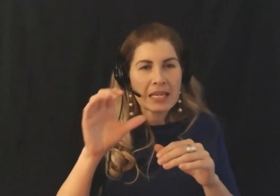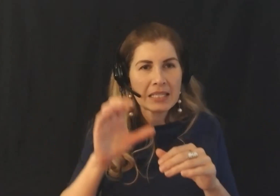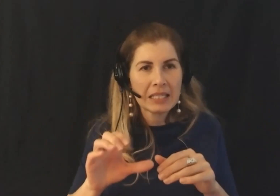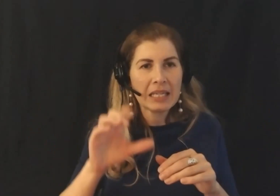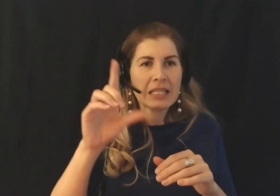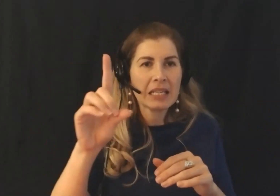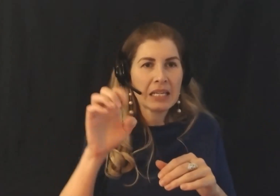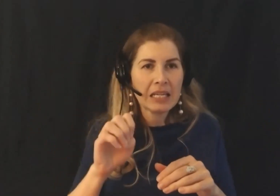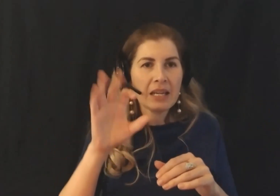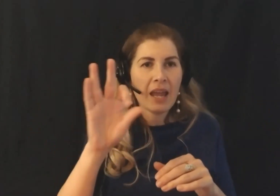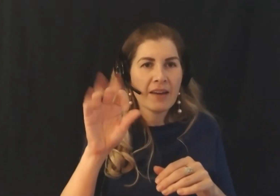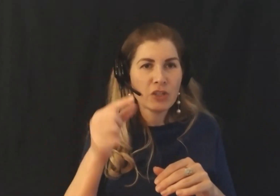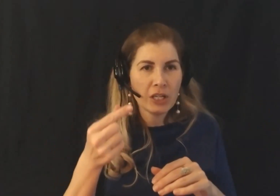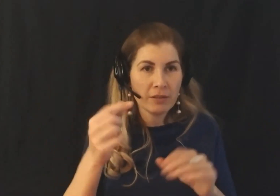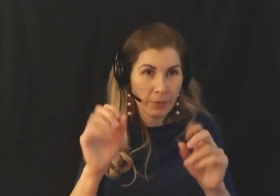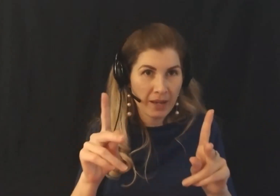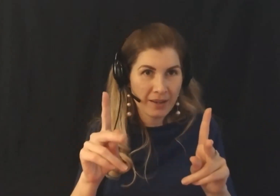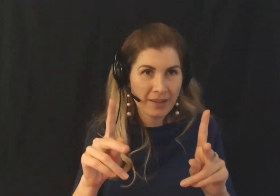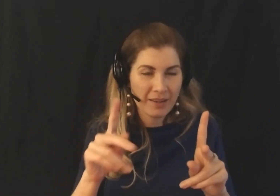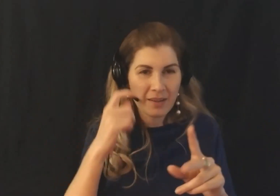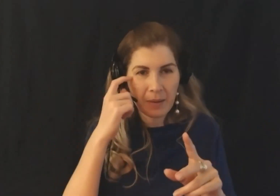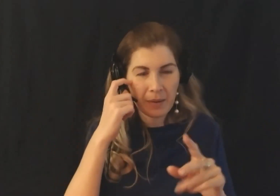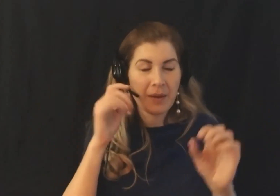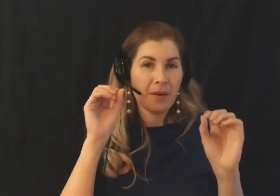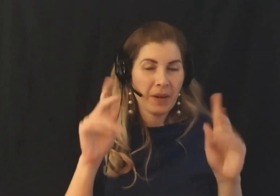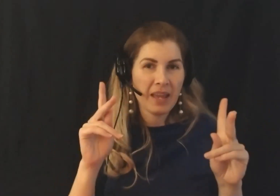D, E, F, G. Got it? All right.